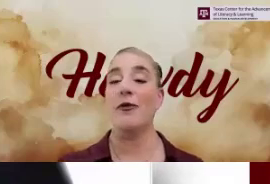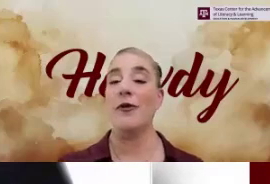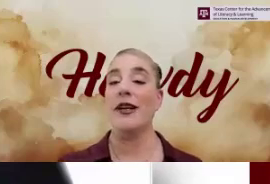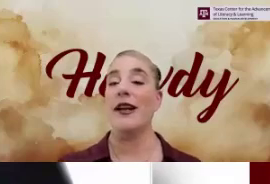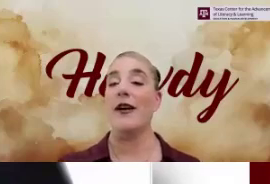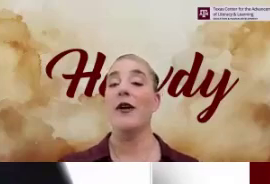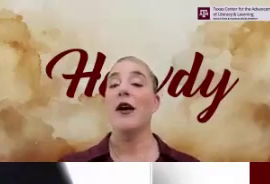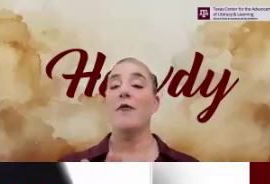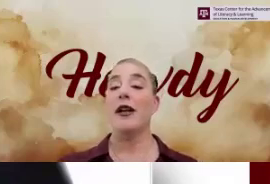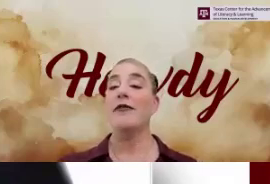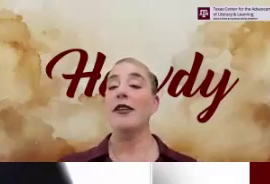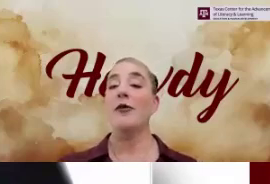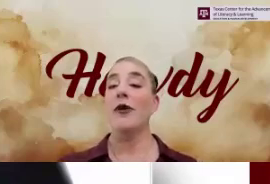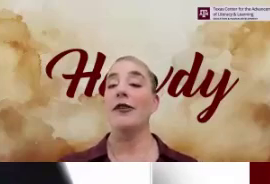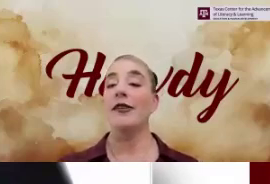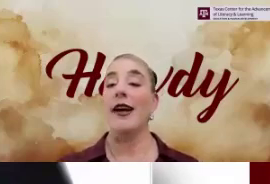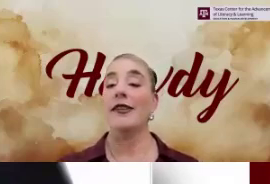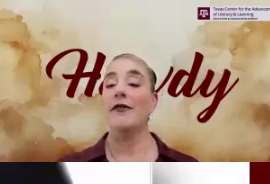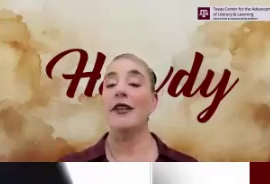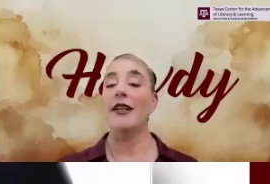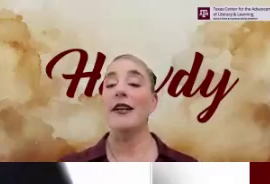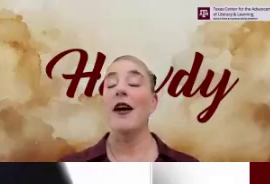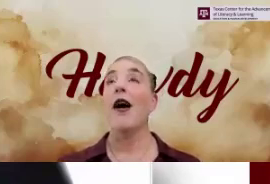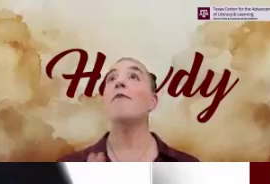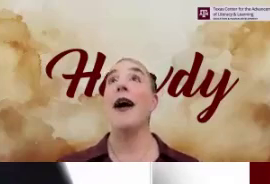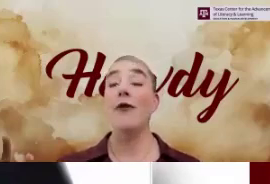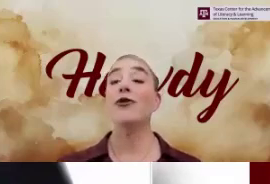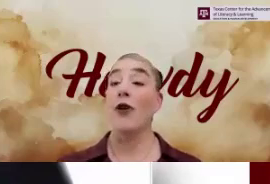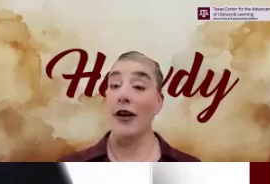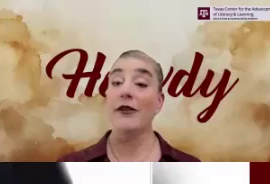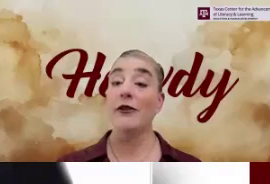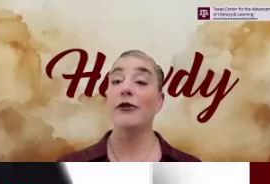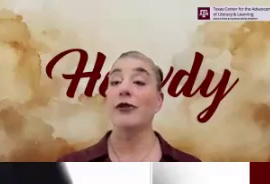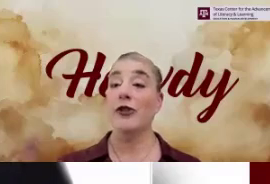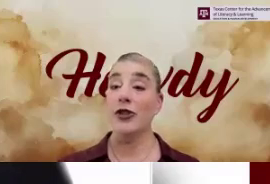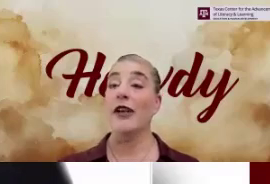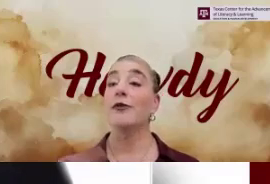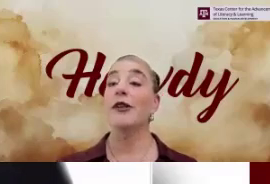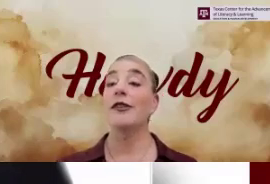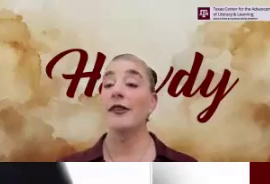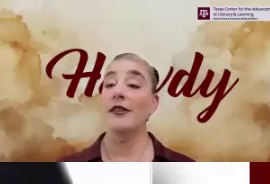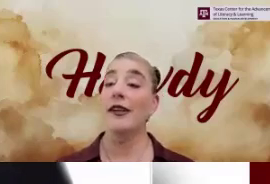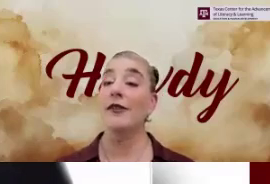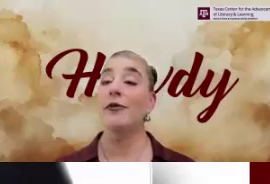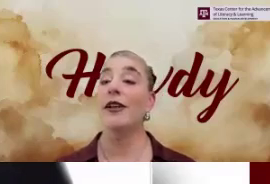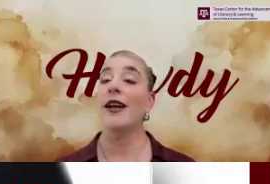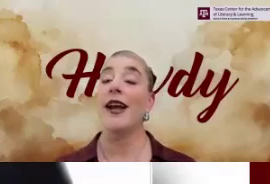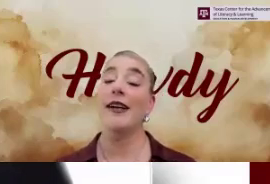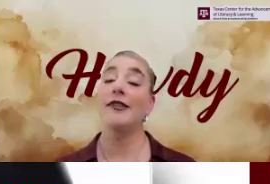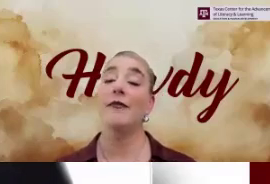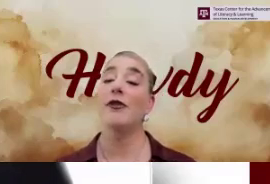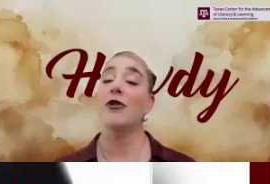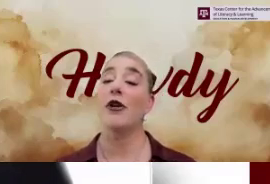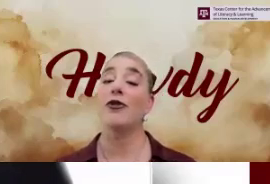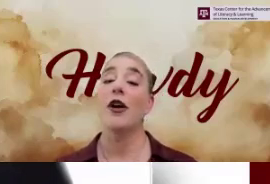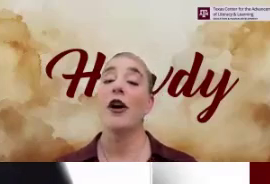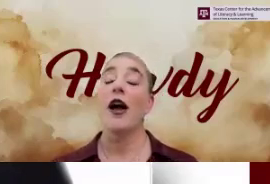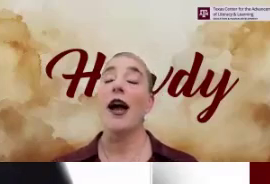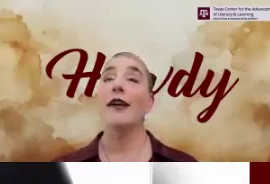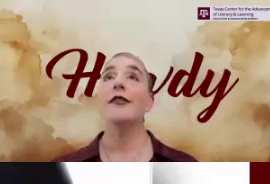can't remember right now. But I think it was an activity about drawing conclusions, yes, because in the lesson plan, I asked